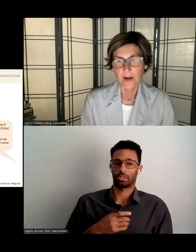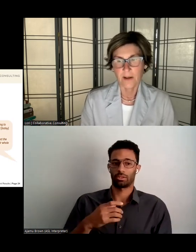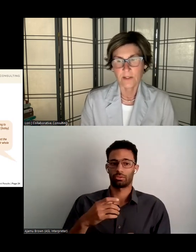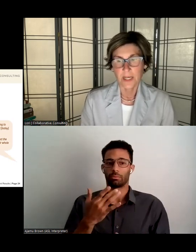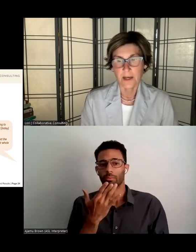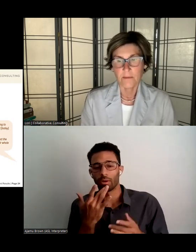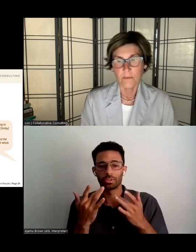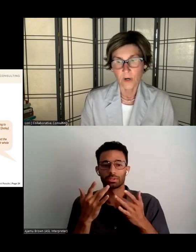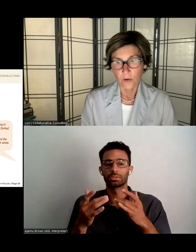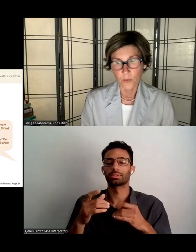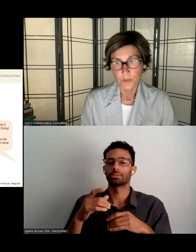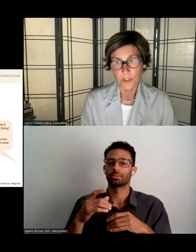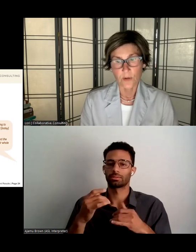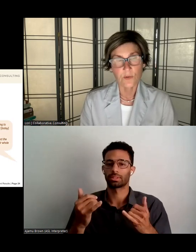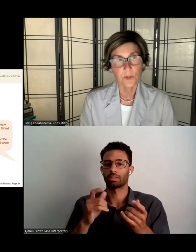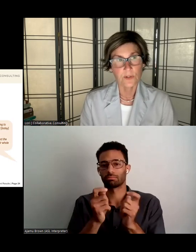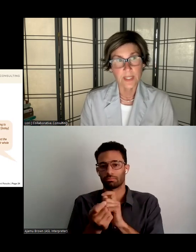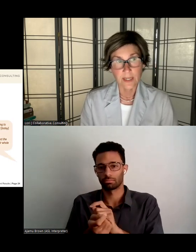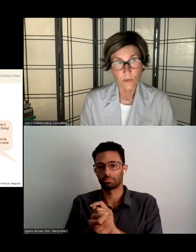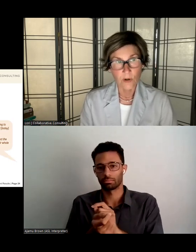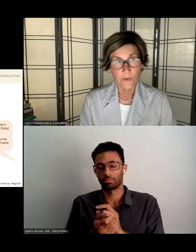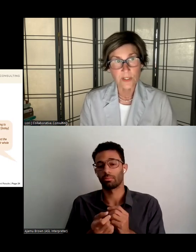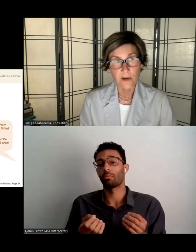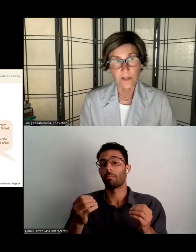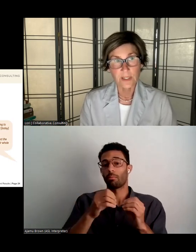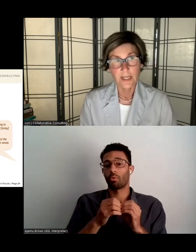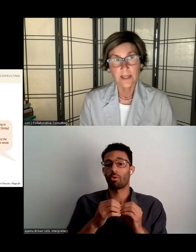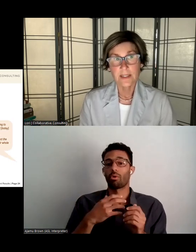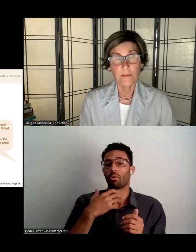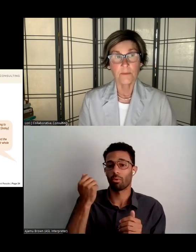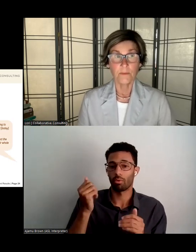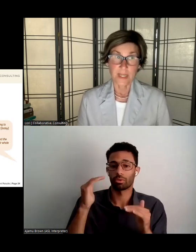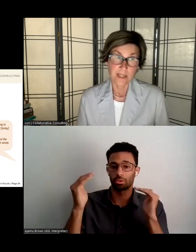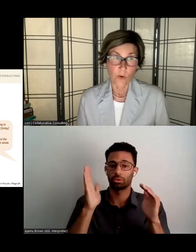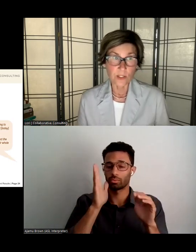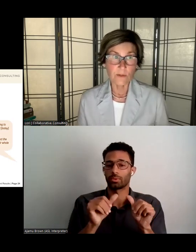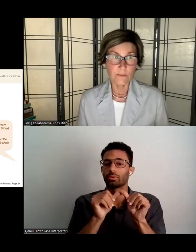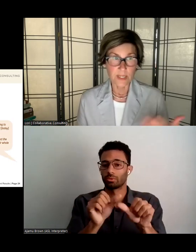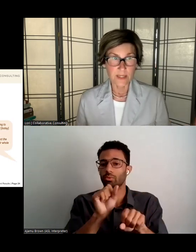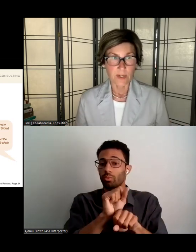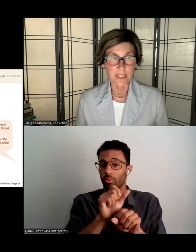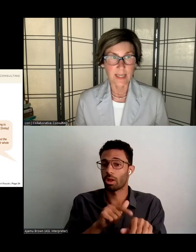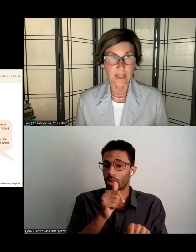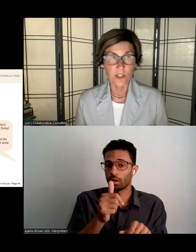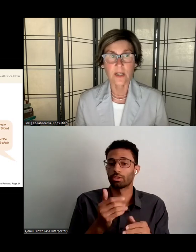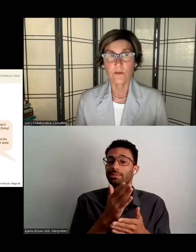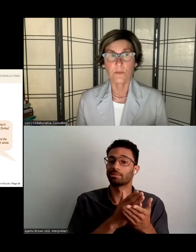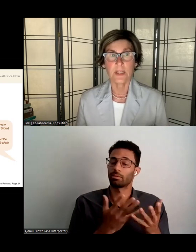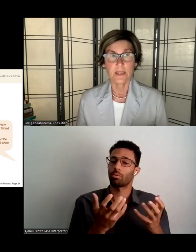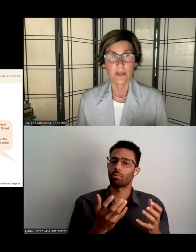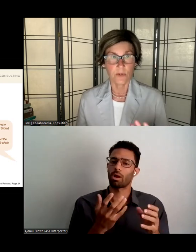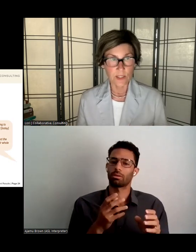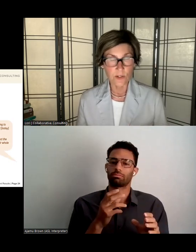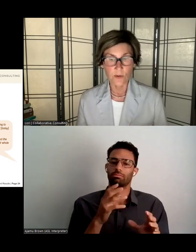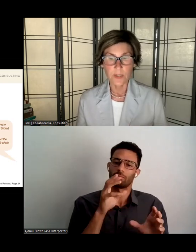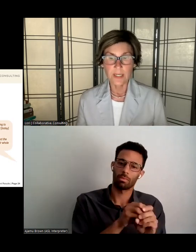being around more older adults will stay in the workforce longer, some because they want to stay engaged, and others